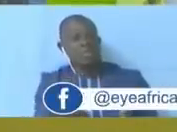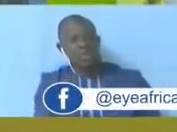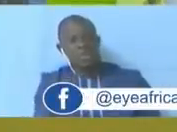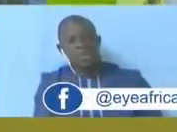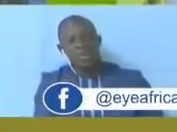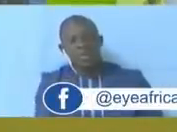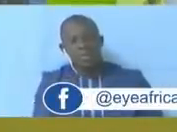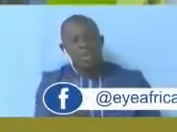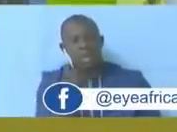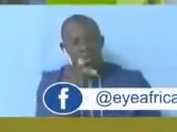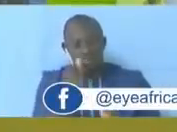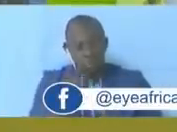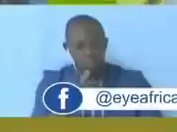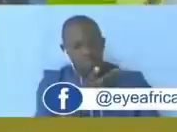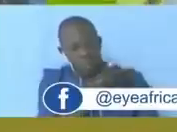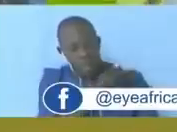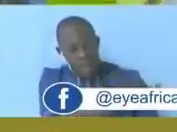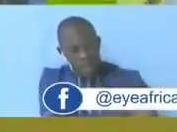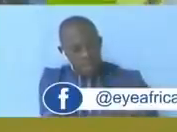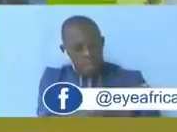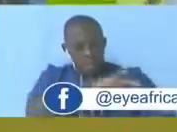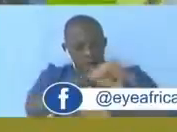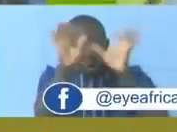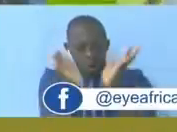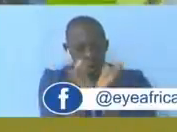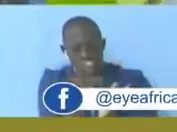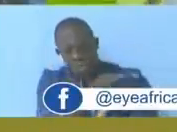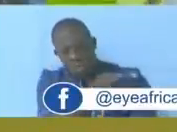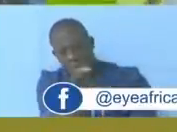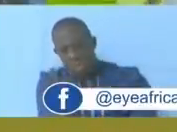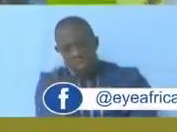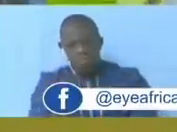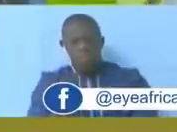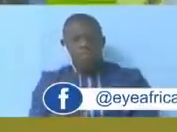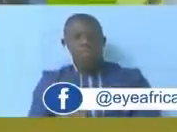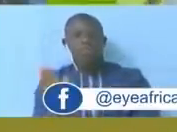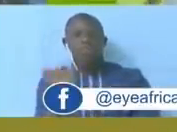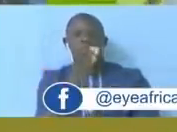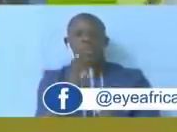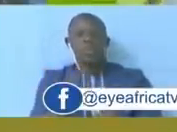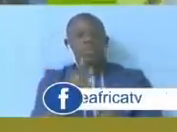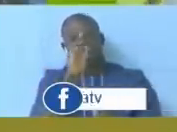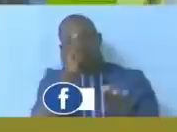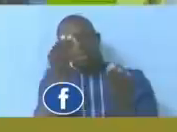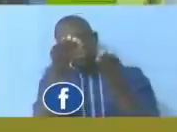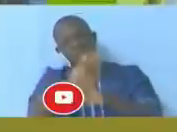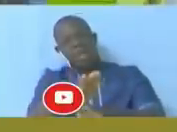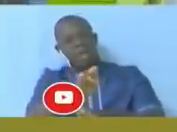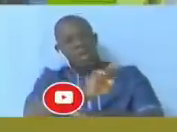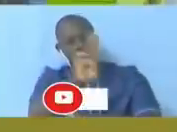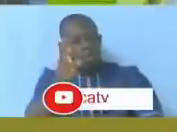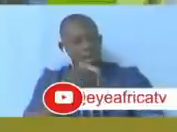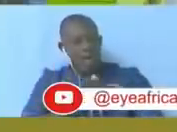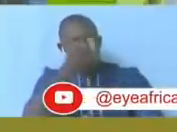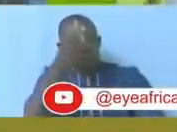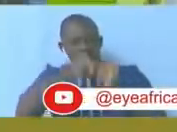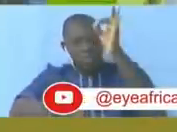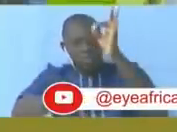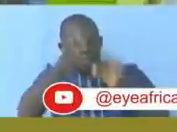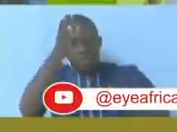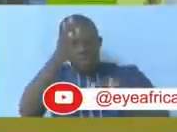we going to allow all these people to go to their graves without any form of justice